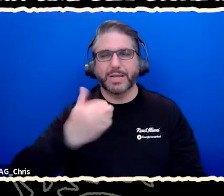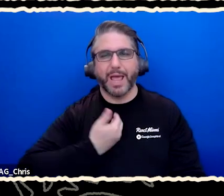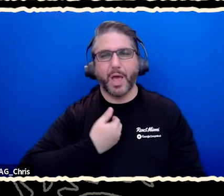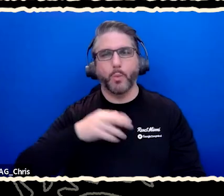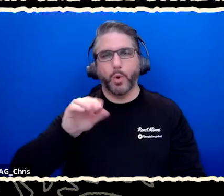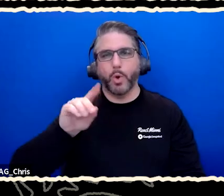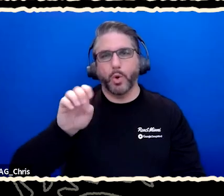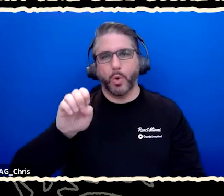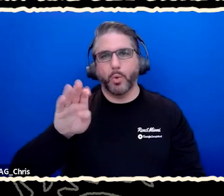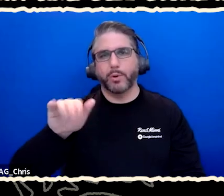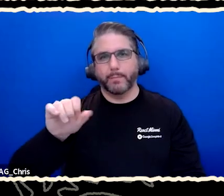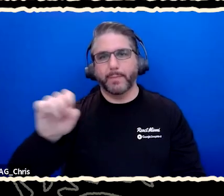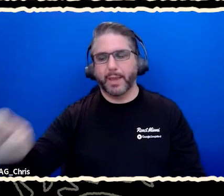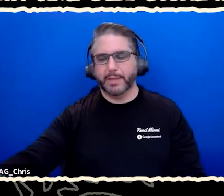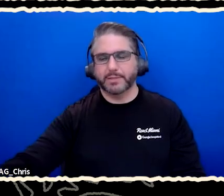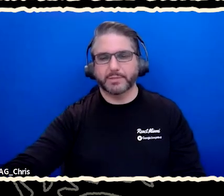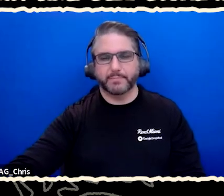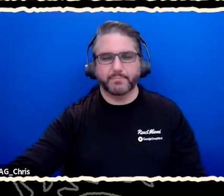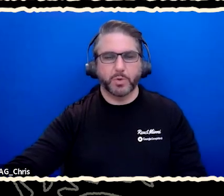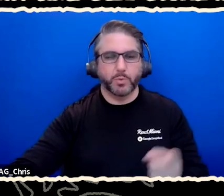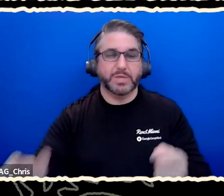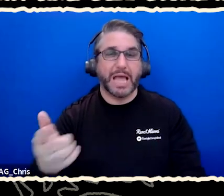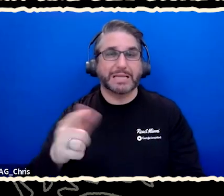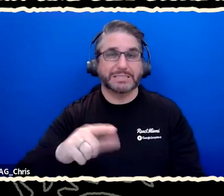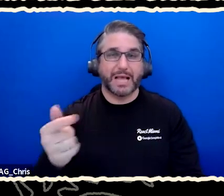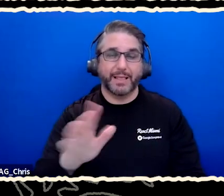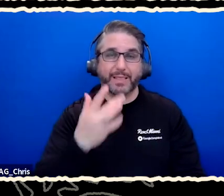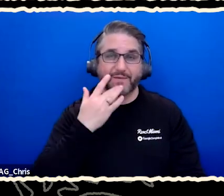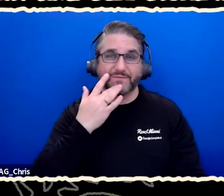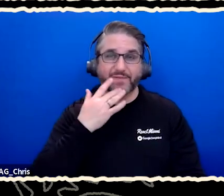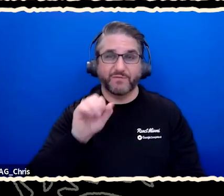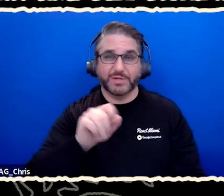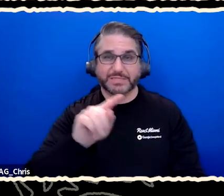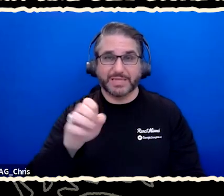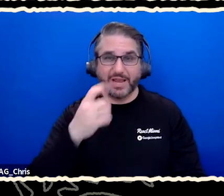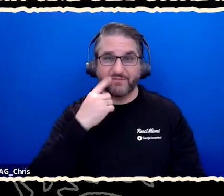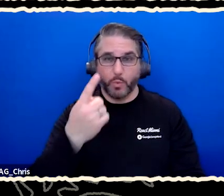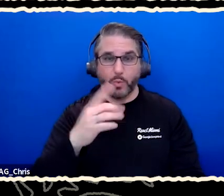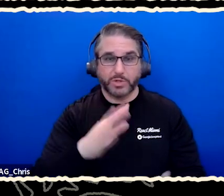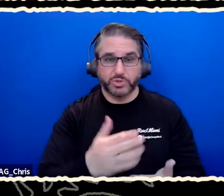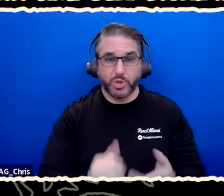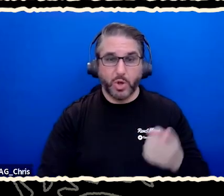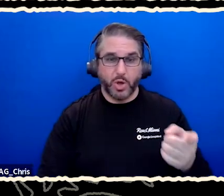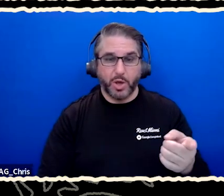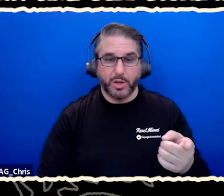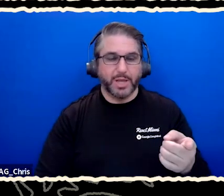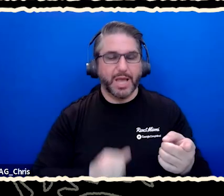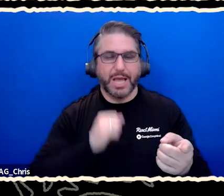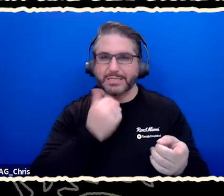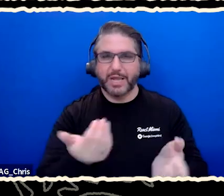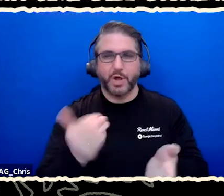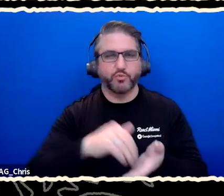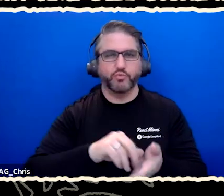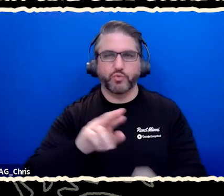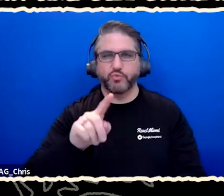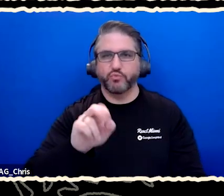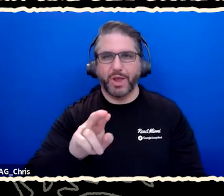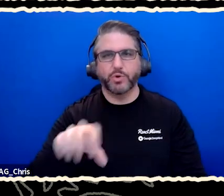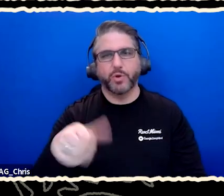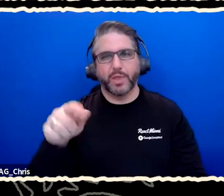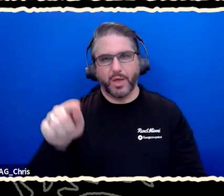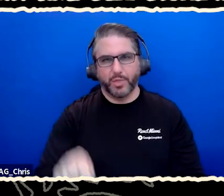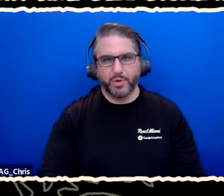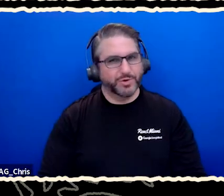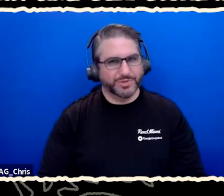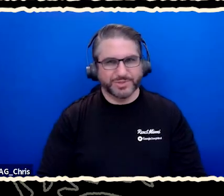So after these changes, you can see that toggling the favorite state of one song doesn't re-render the others